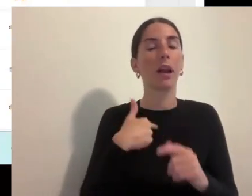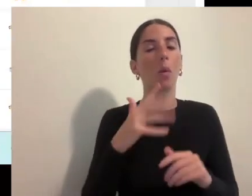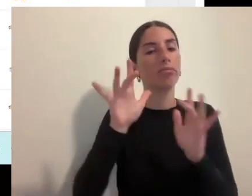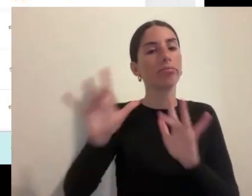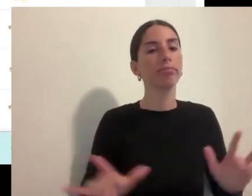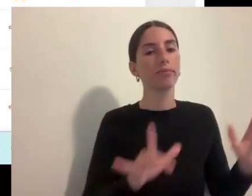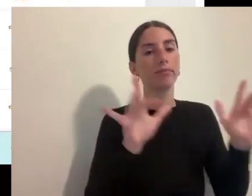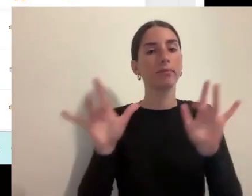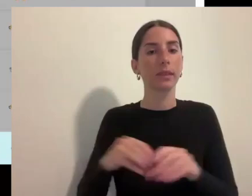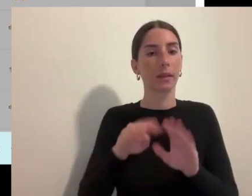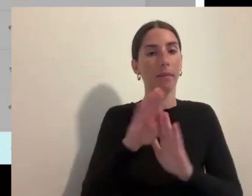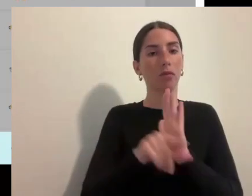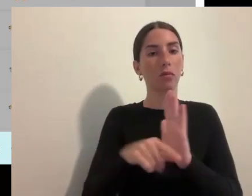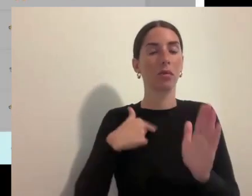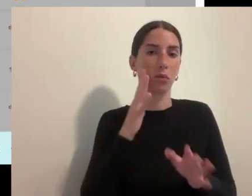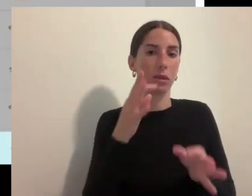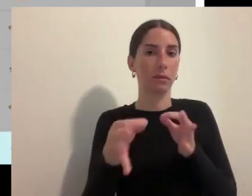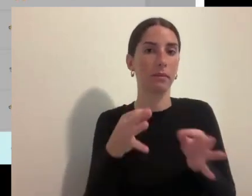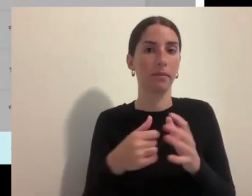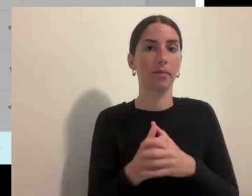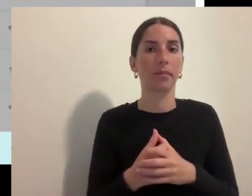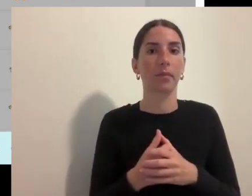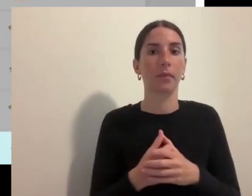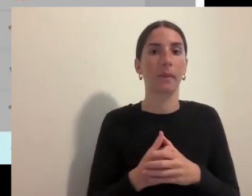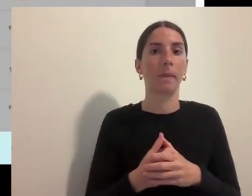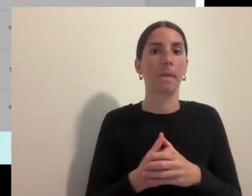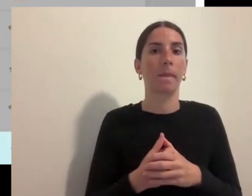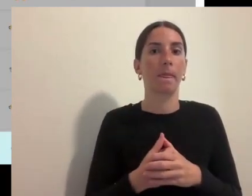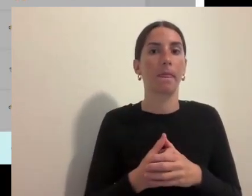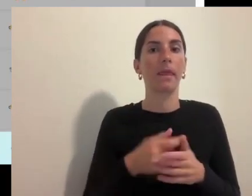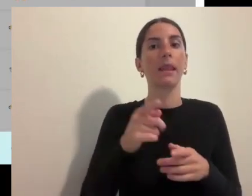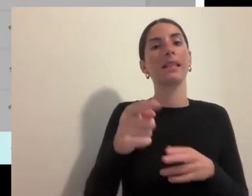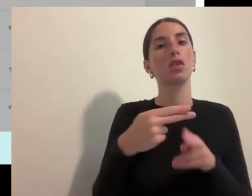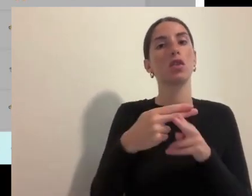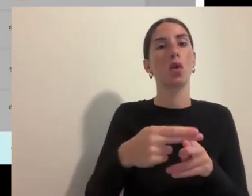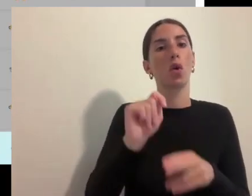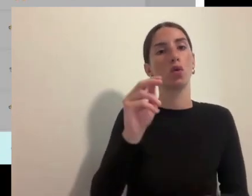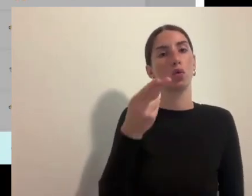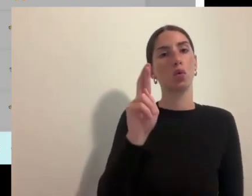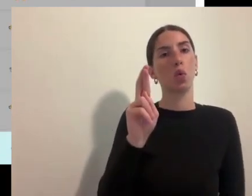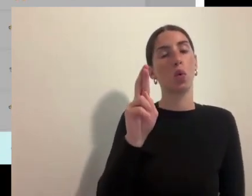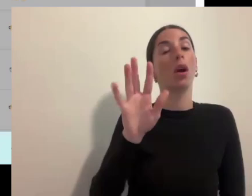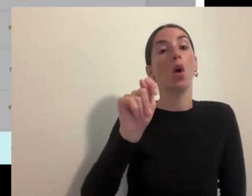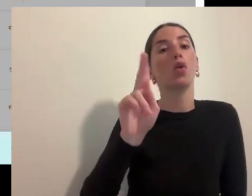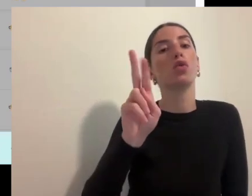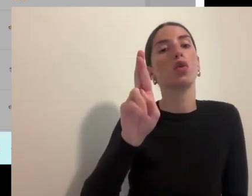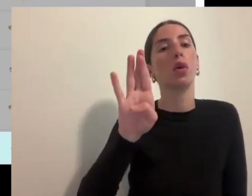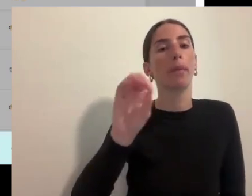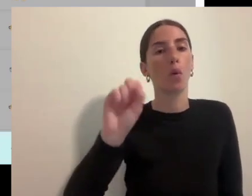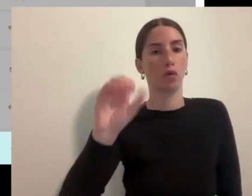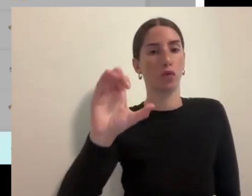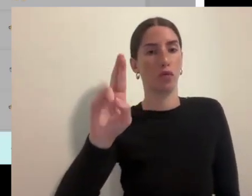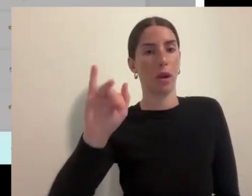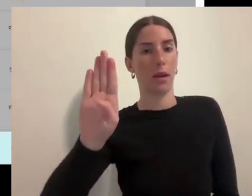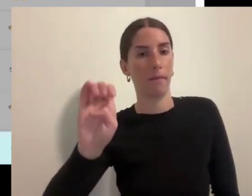background and I will explain. If you have, this tool is called TurboScribe. And if you have a